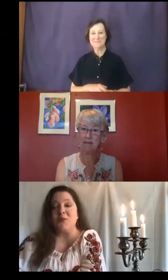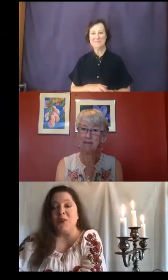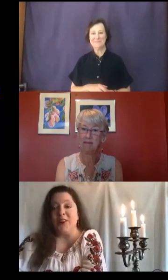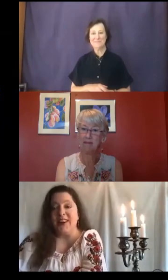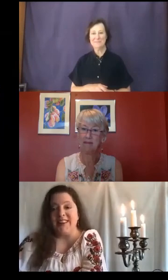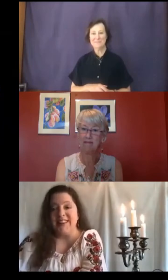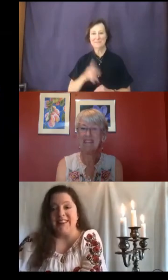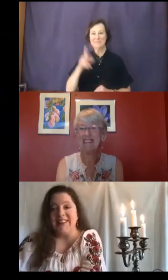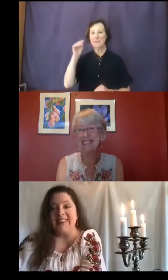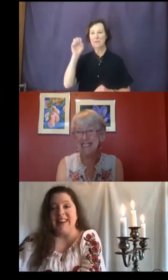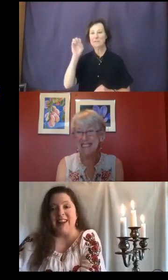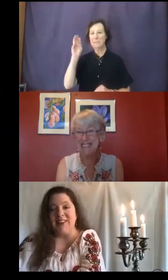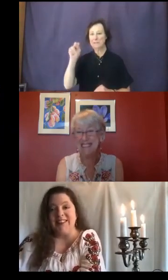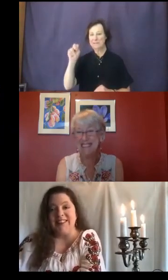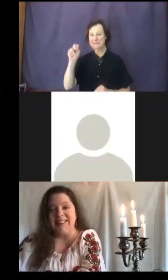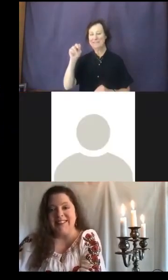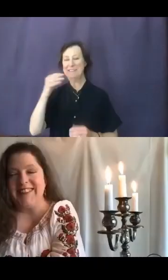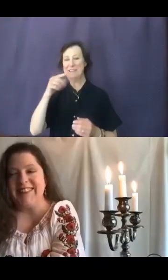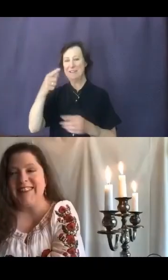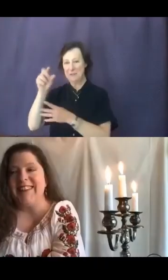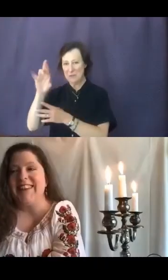Kusanam, Gloria. Thank you.